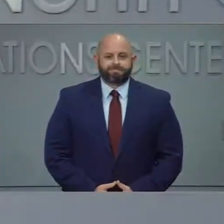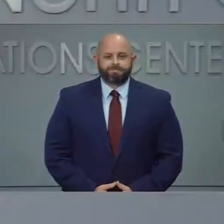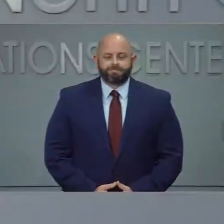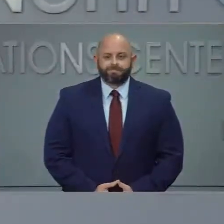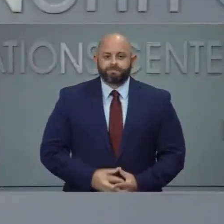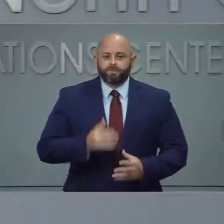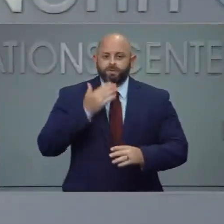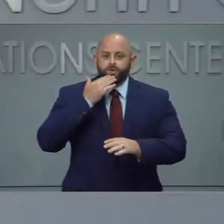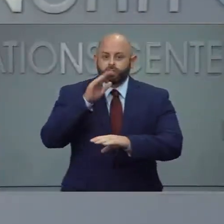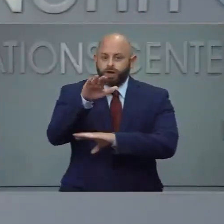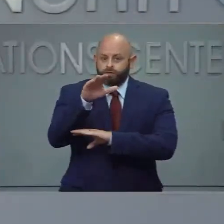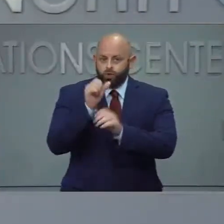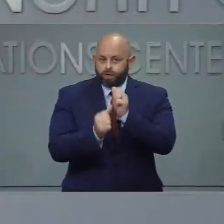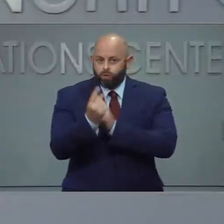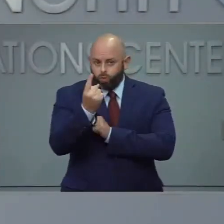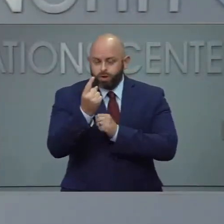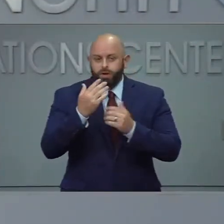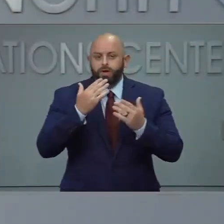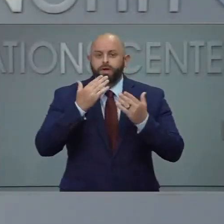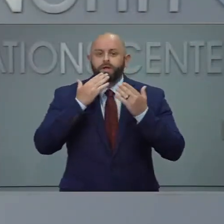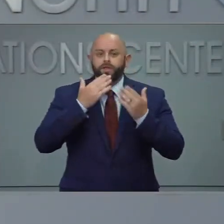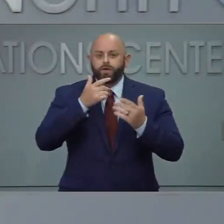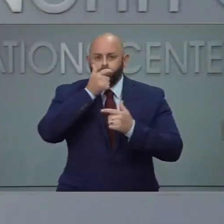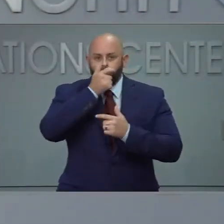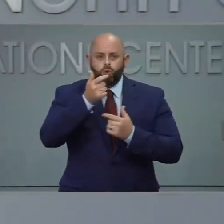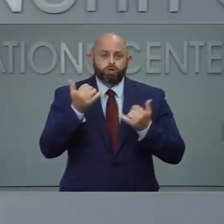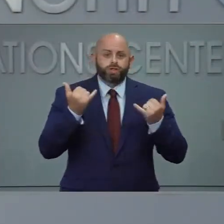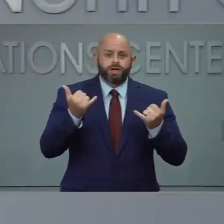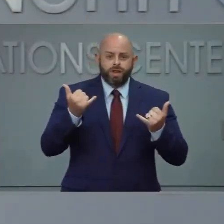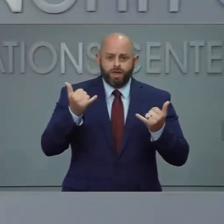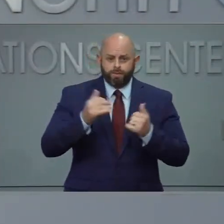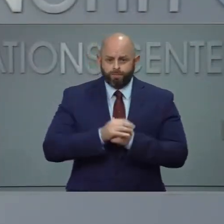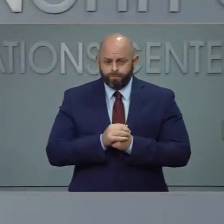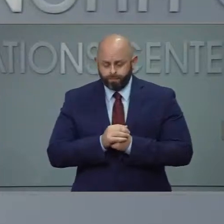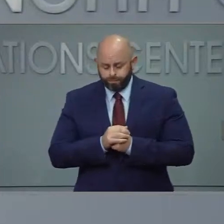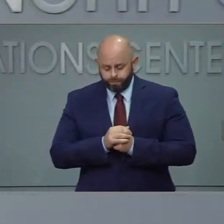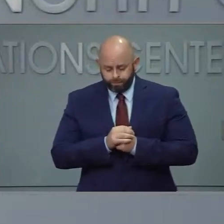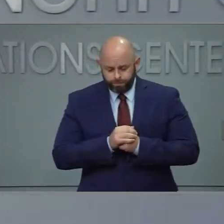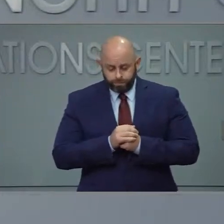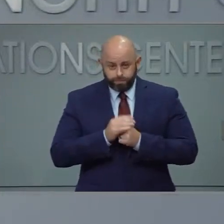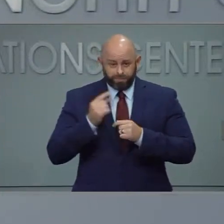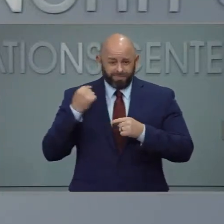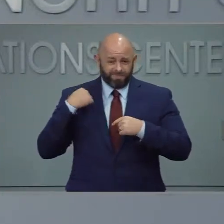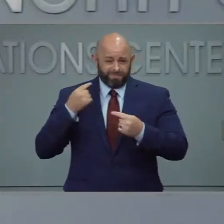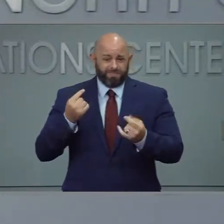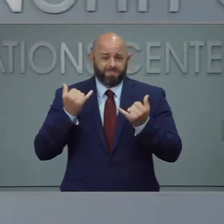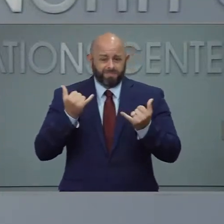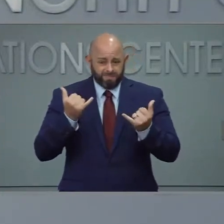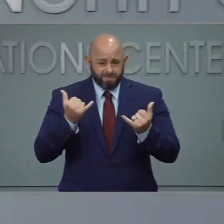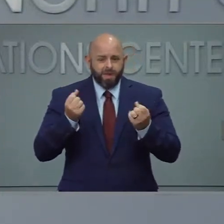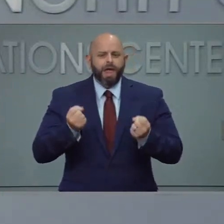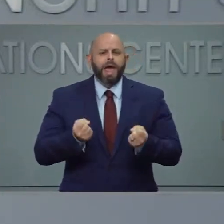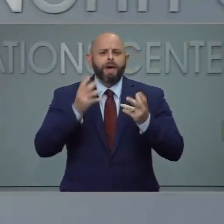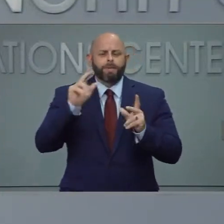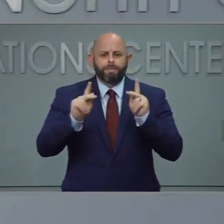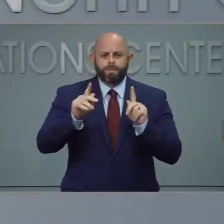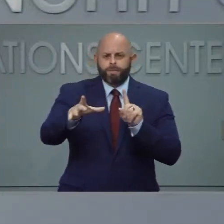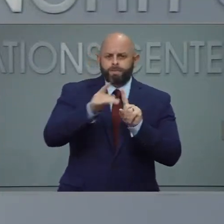Well, good afternoon, everyone, and thank you for joining today's briefing. As of today, we have had